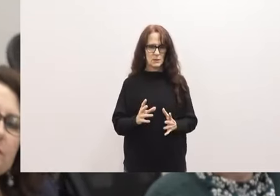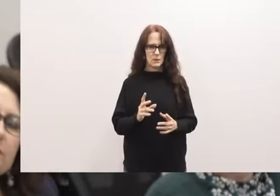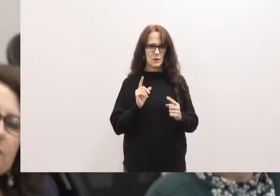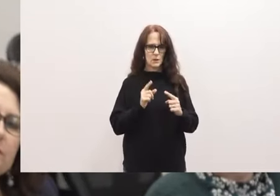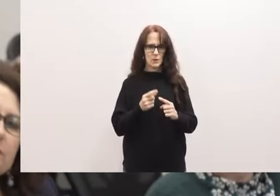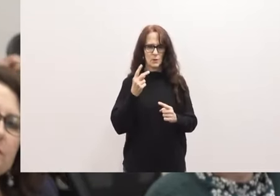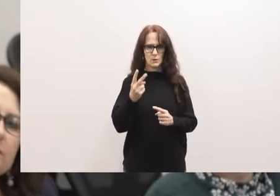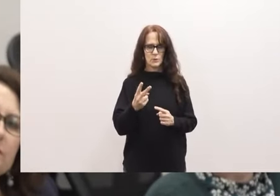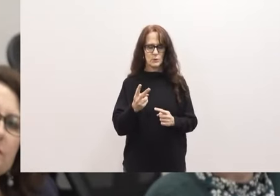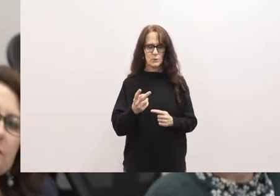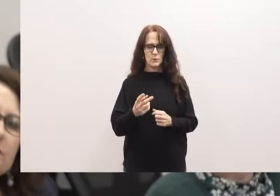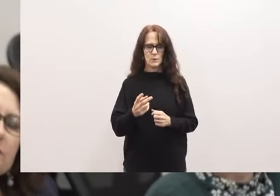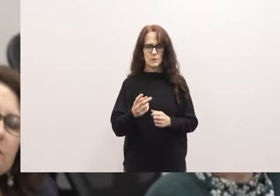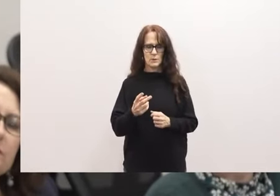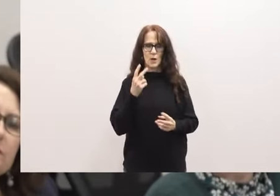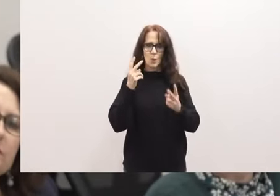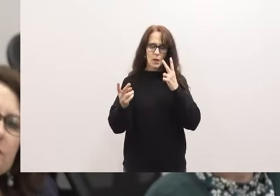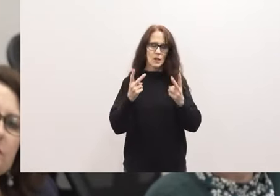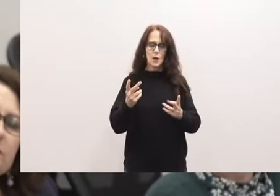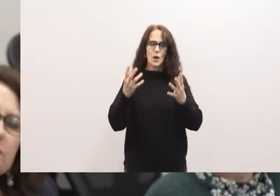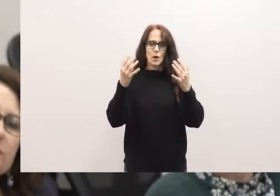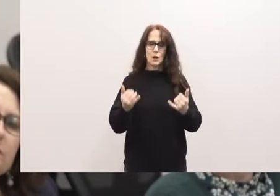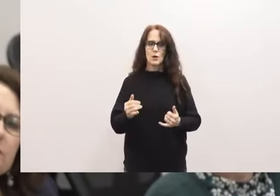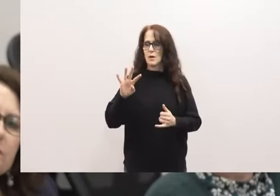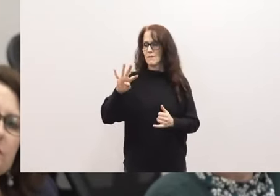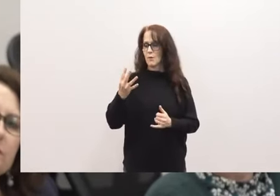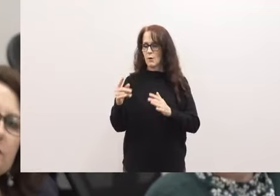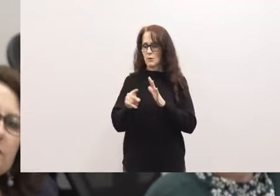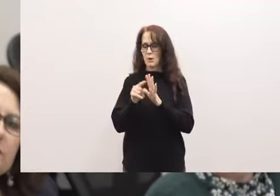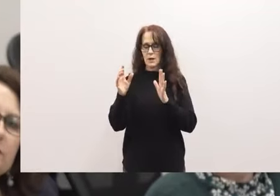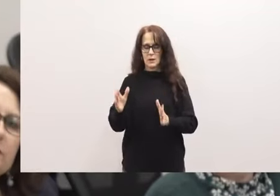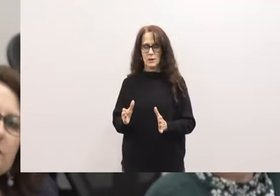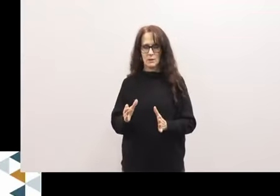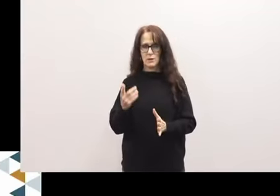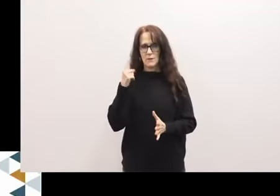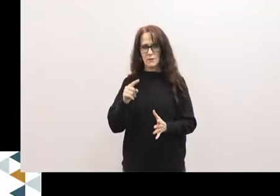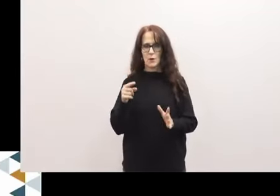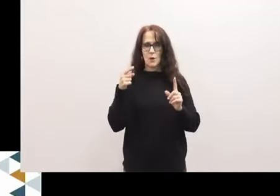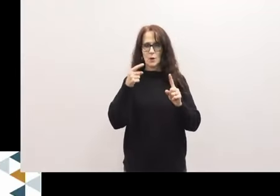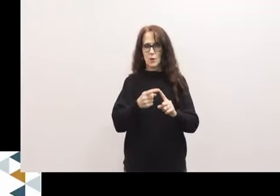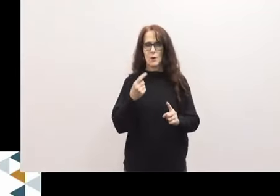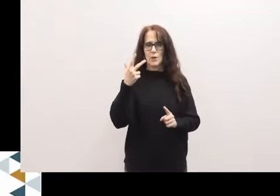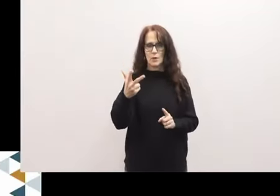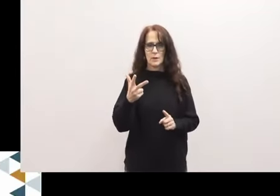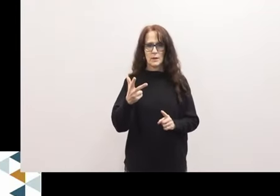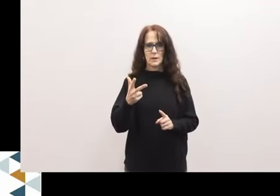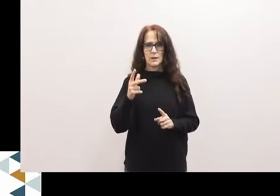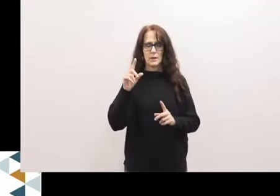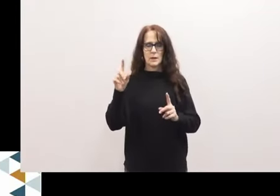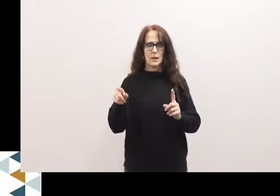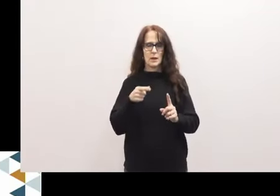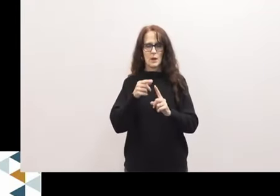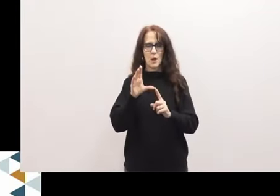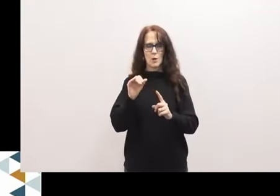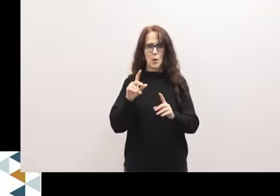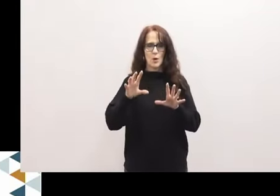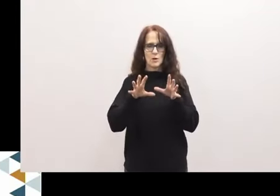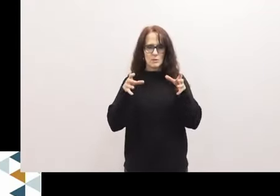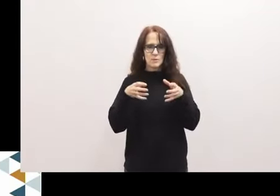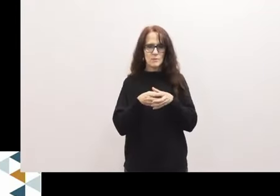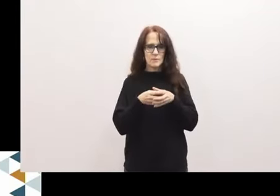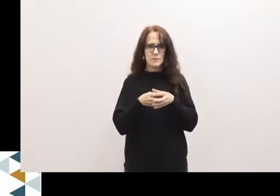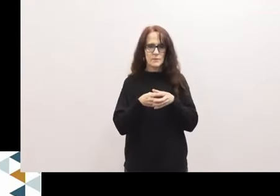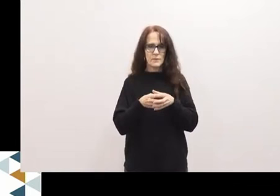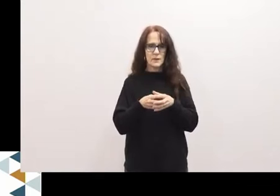2, we looked at our current fourth graders. Now for goal 3, our target cohort of students are